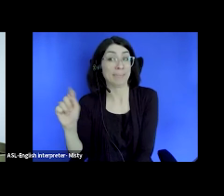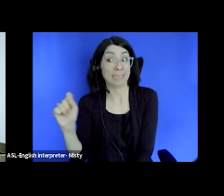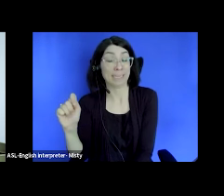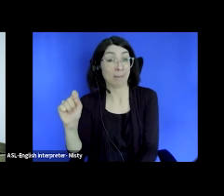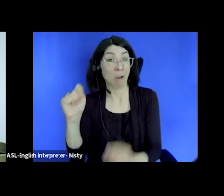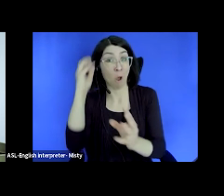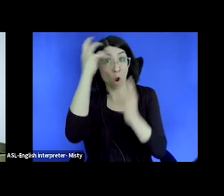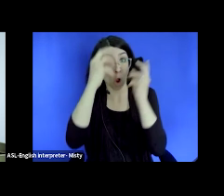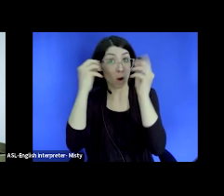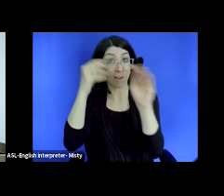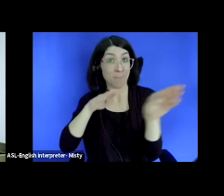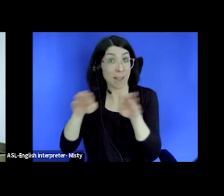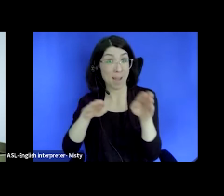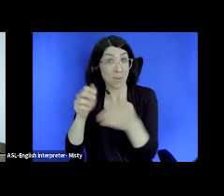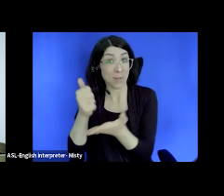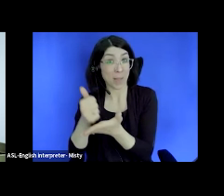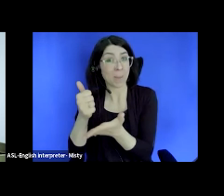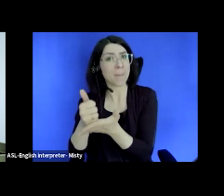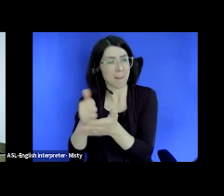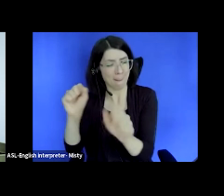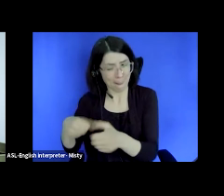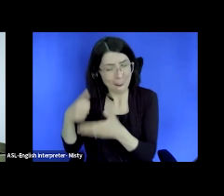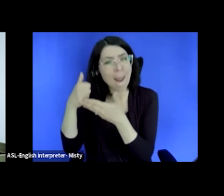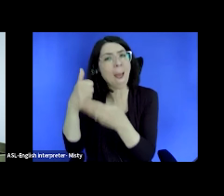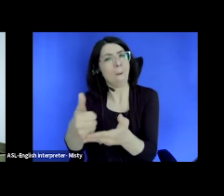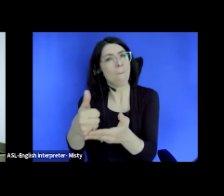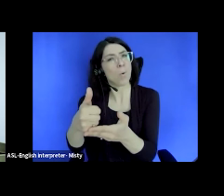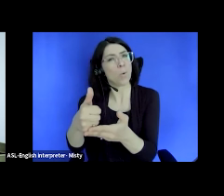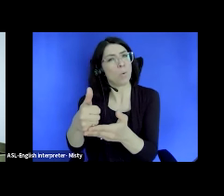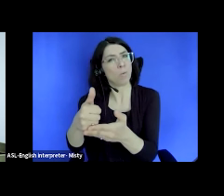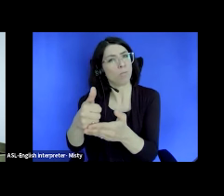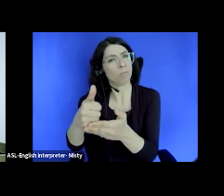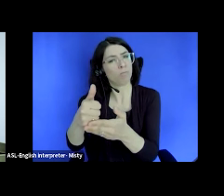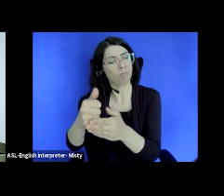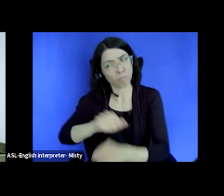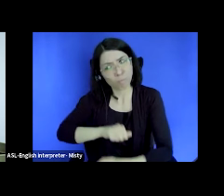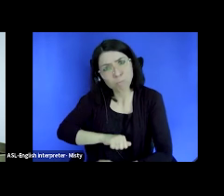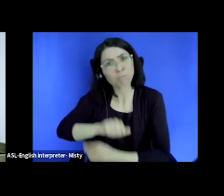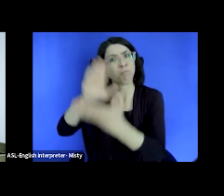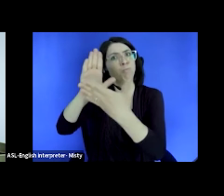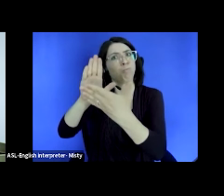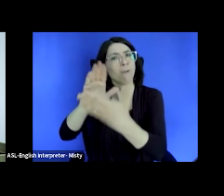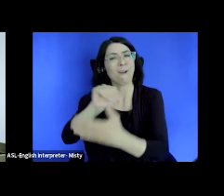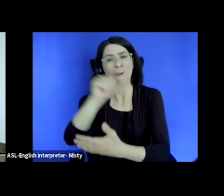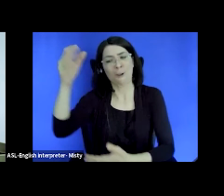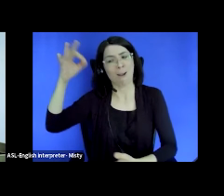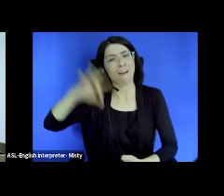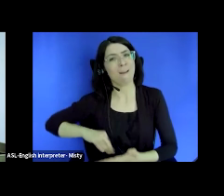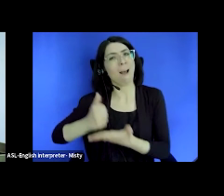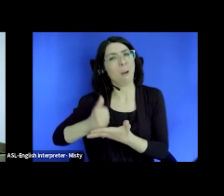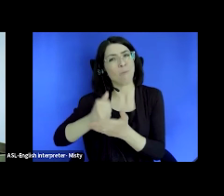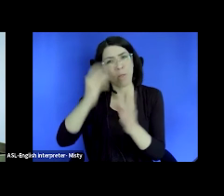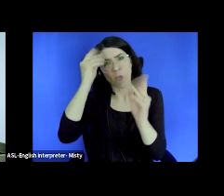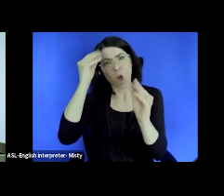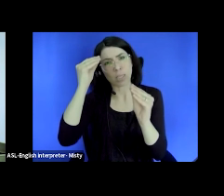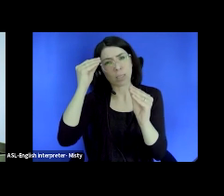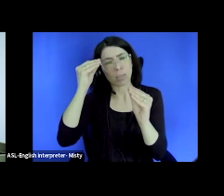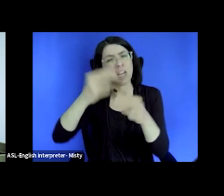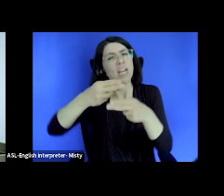way of addressing unhelpful thoughts, and it's challenging them head on. So we call it disputation. In practice, it's